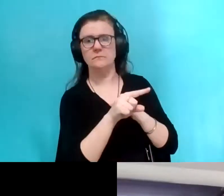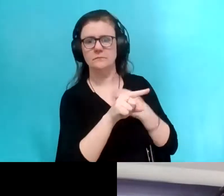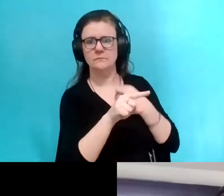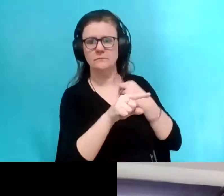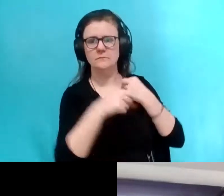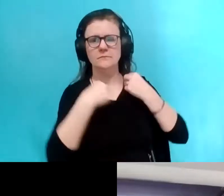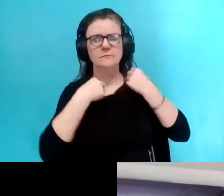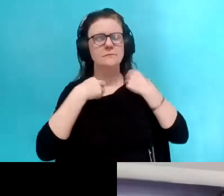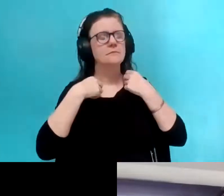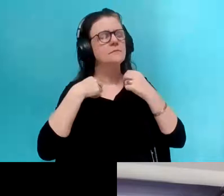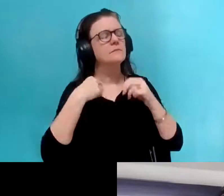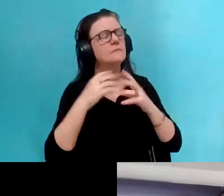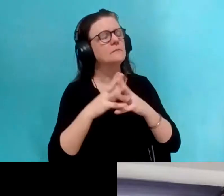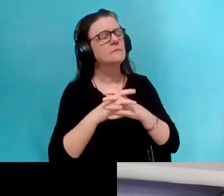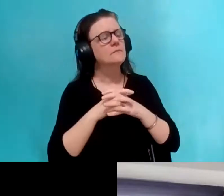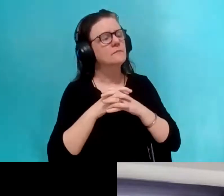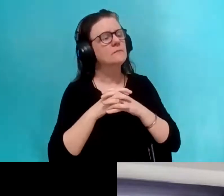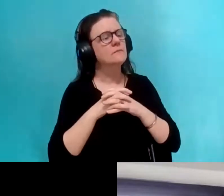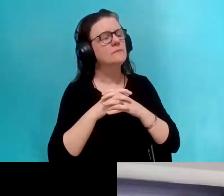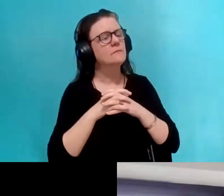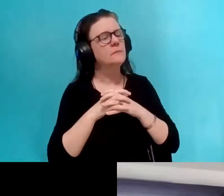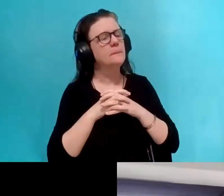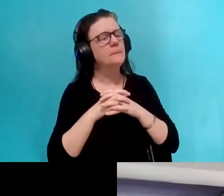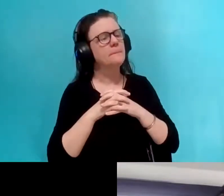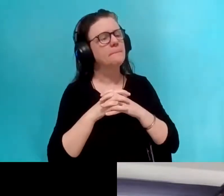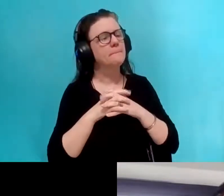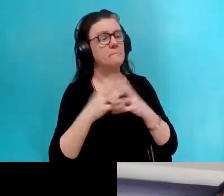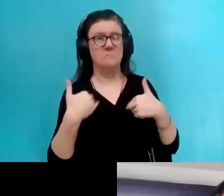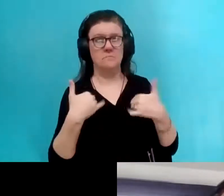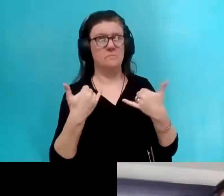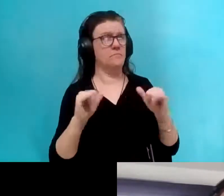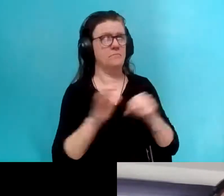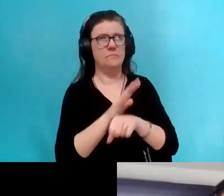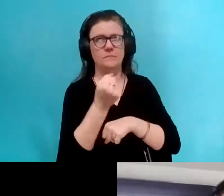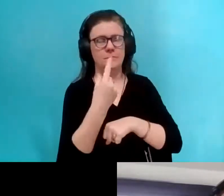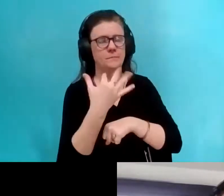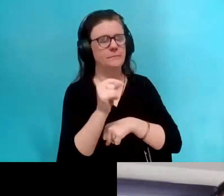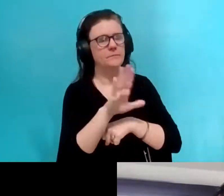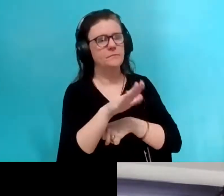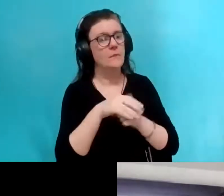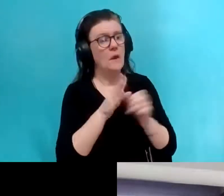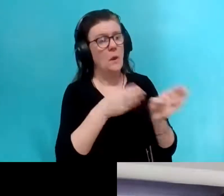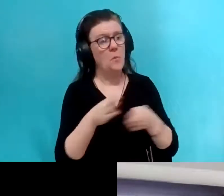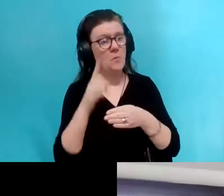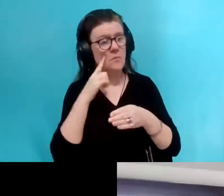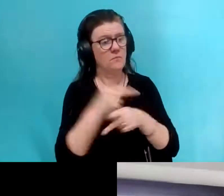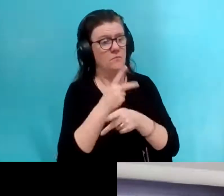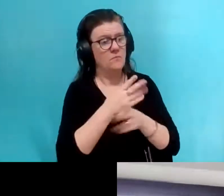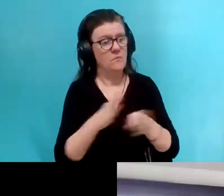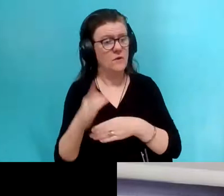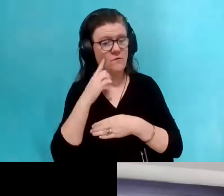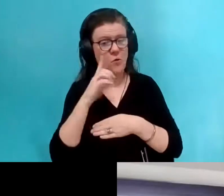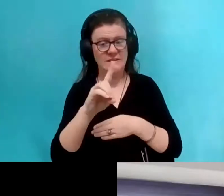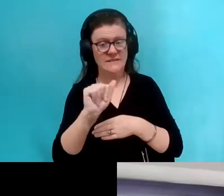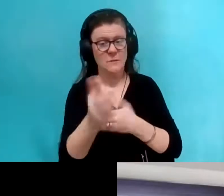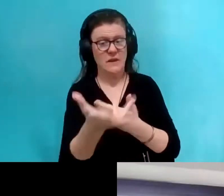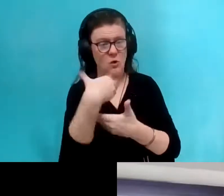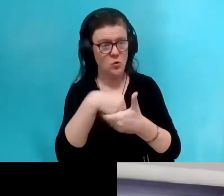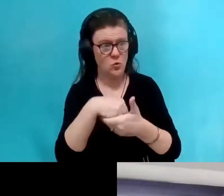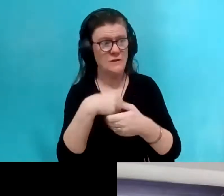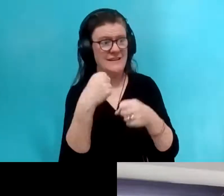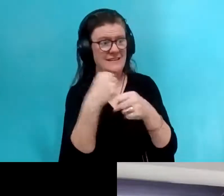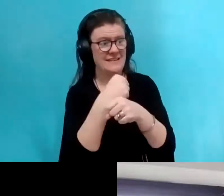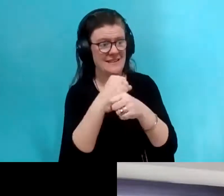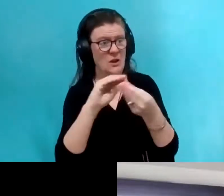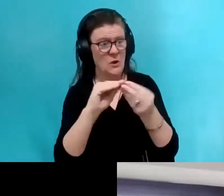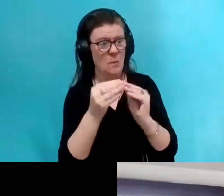move on after that, but one that I can completely relate to. So planning for a strategy on disability inclusive data is a huge